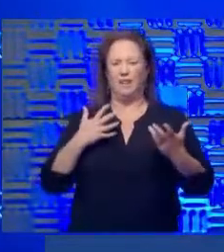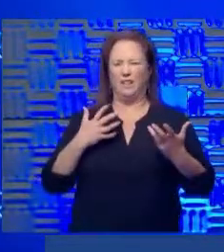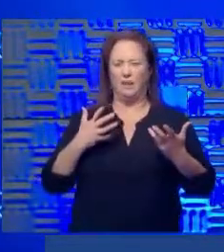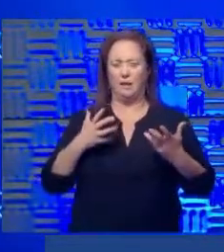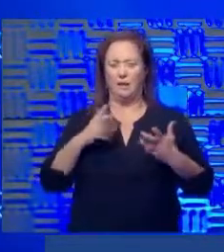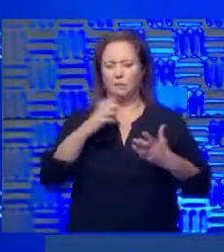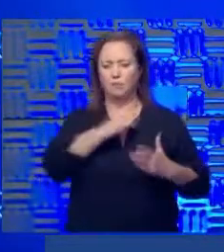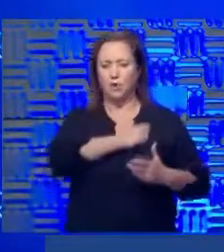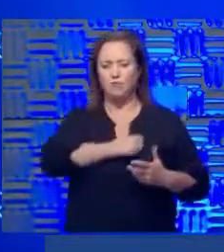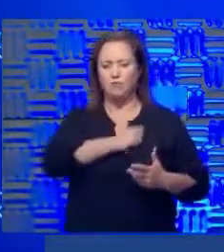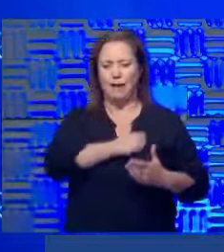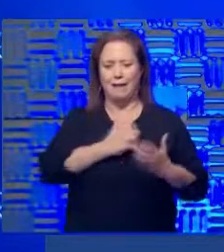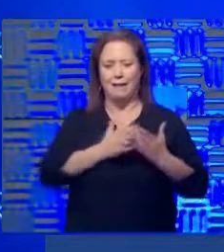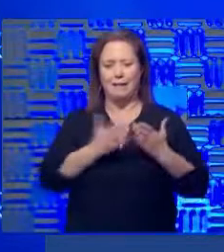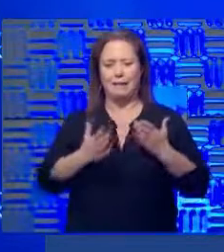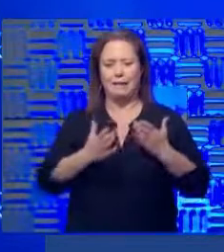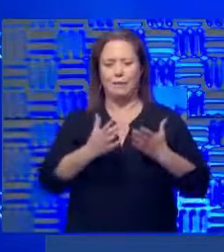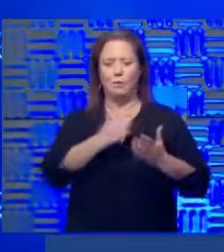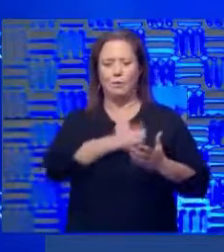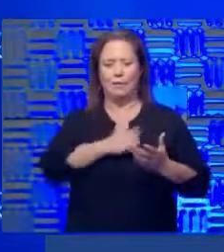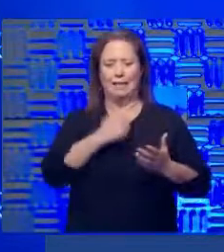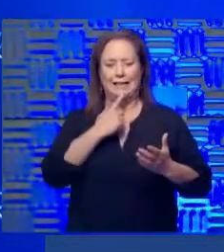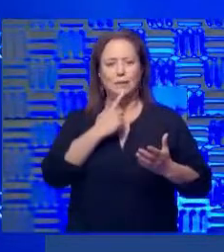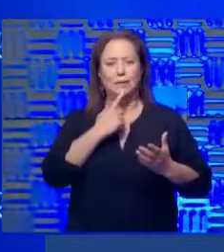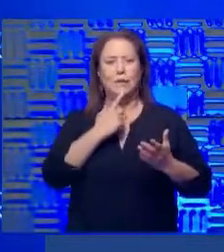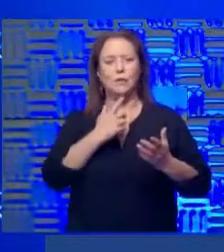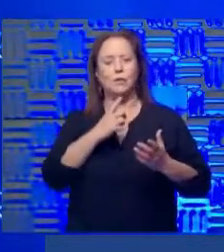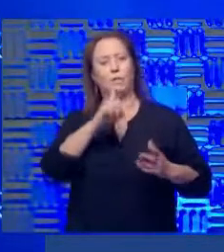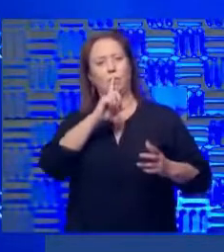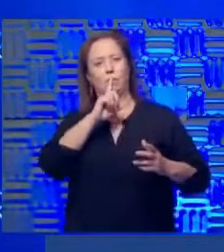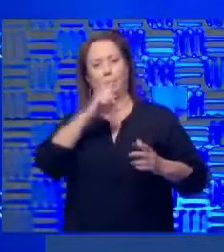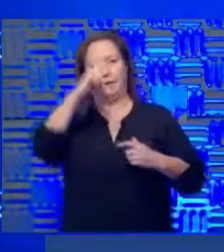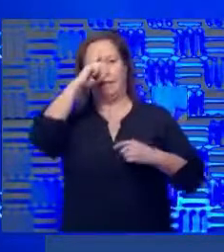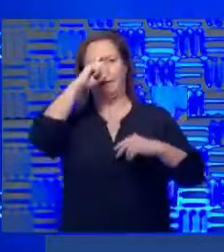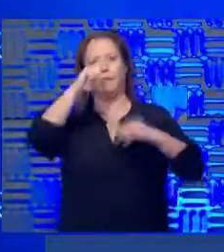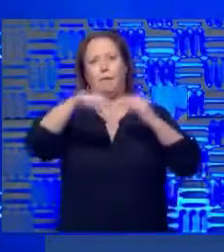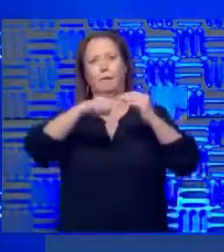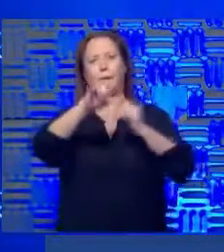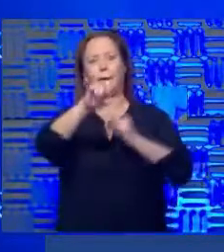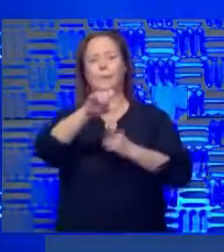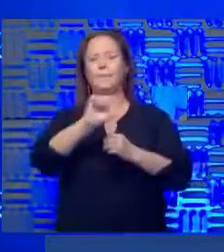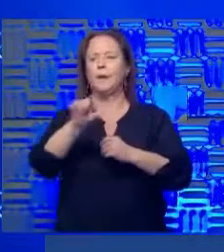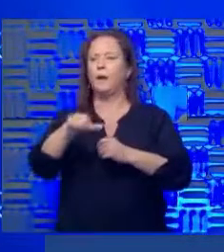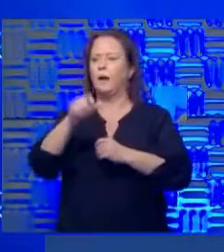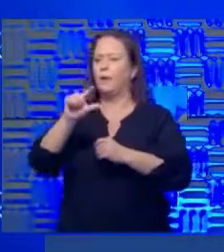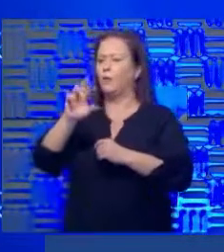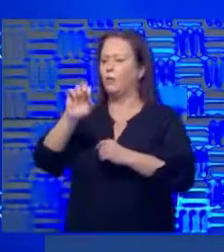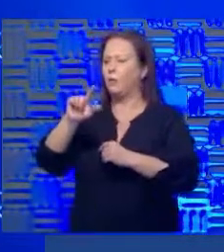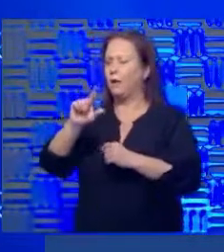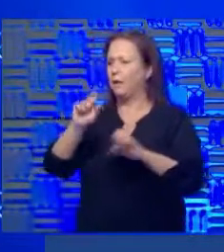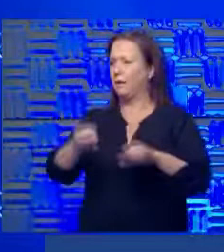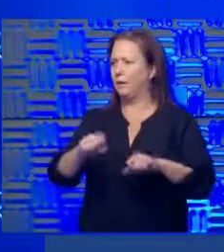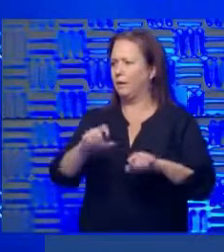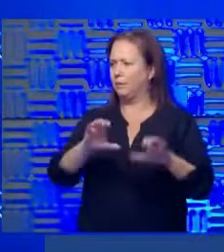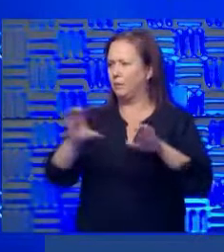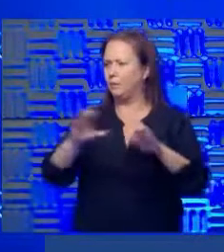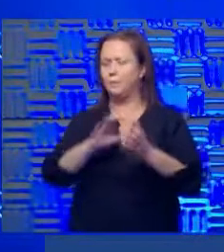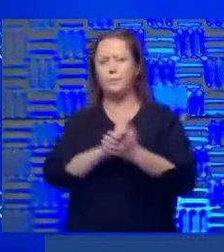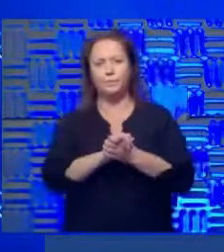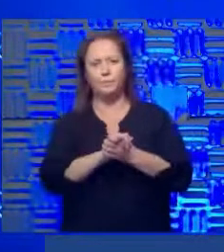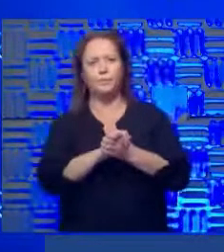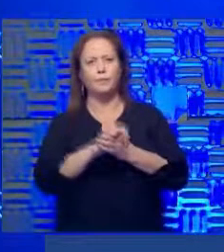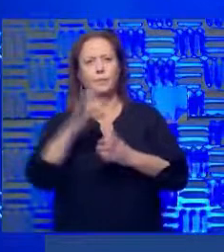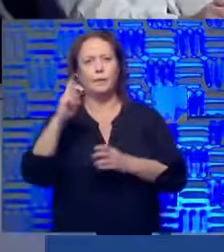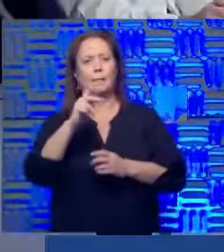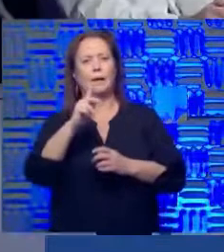start regretting things you said. So you do have to be really thoughtful about that. So what else, Greg, can people do about the anxiety of work? Yeah, and